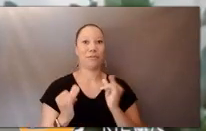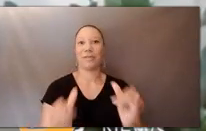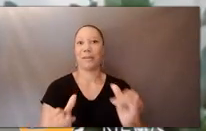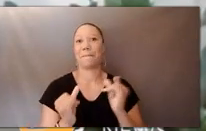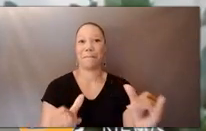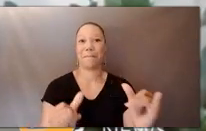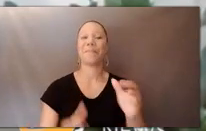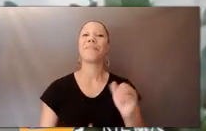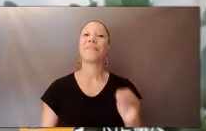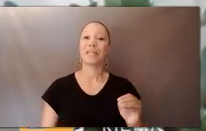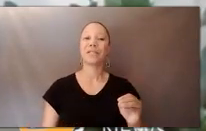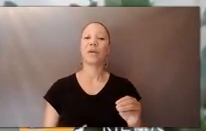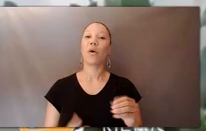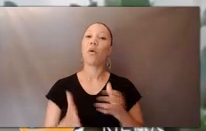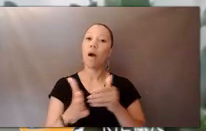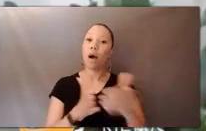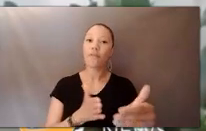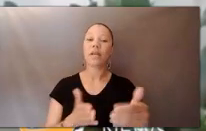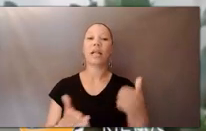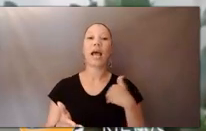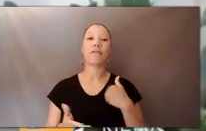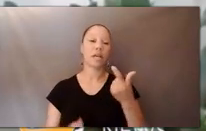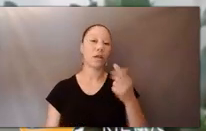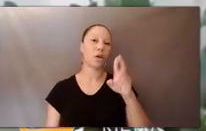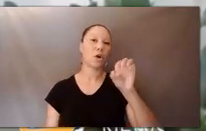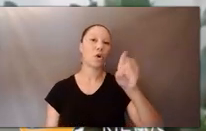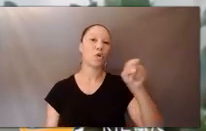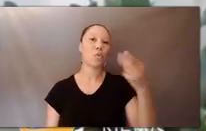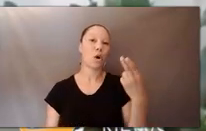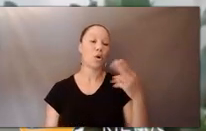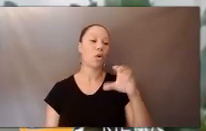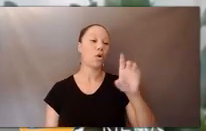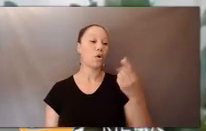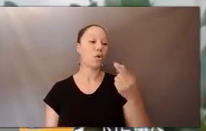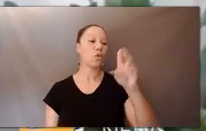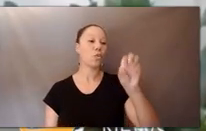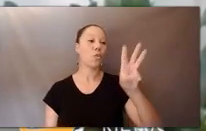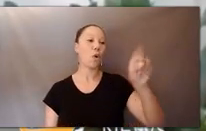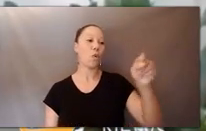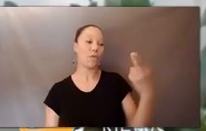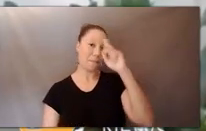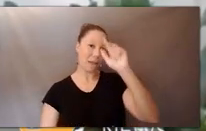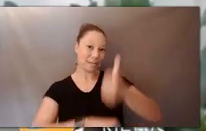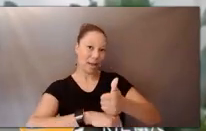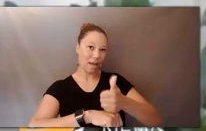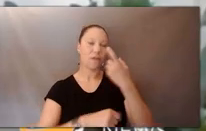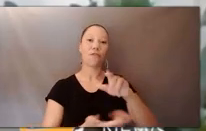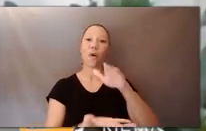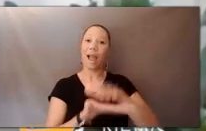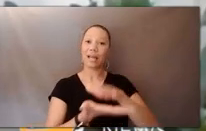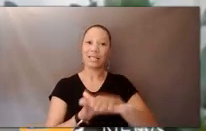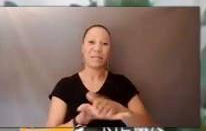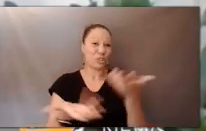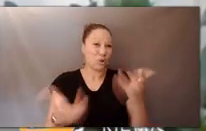So a lot of times it's about having a growth mindset. So when we're saying what are academic resources, it's right there with